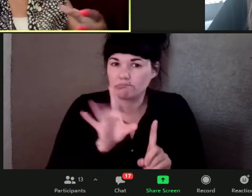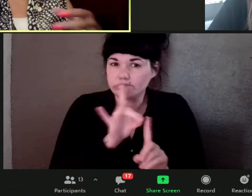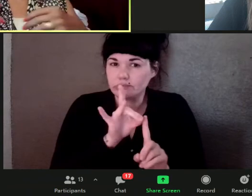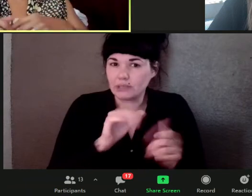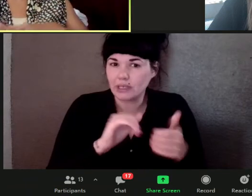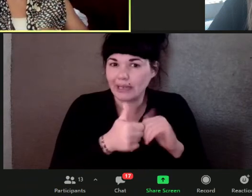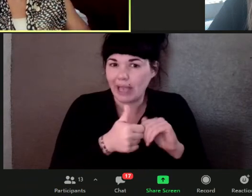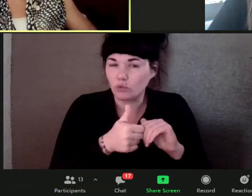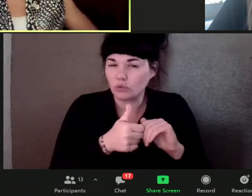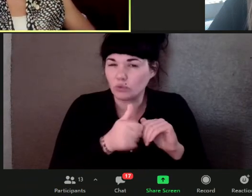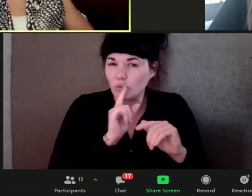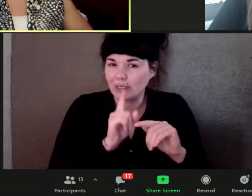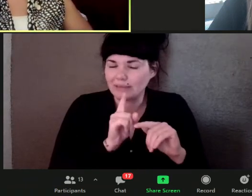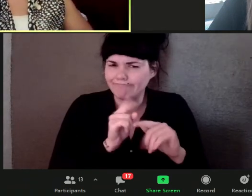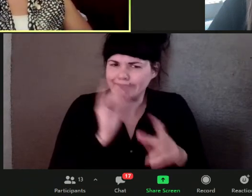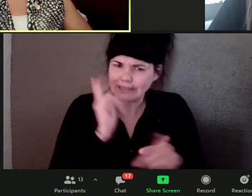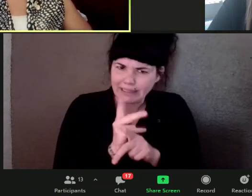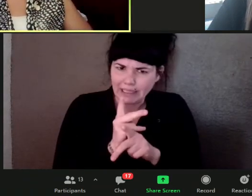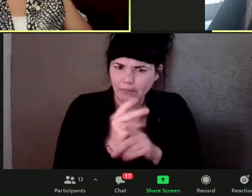Any recommendations?